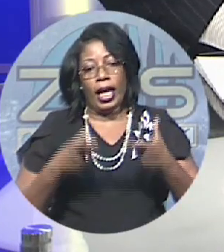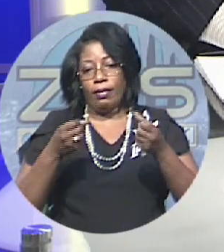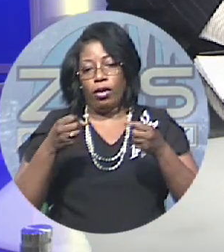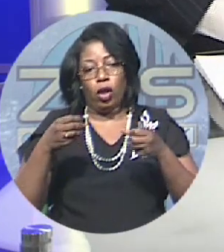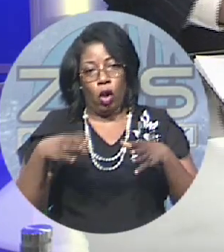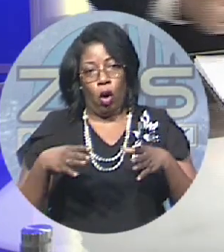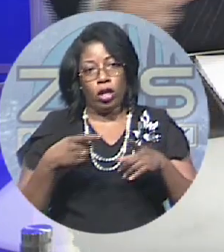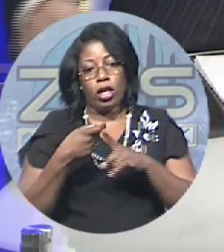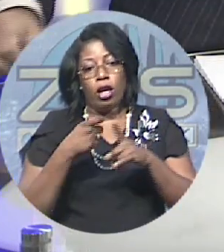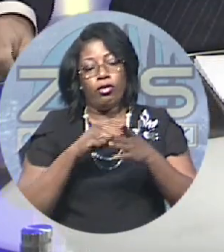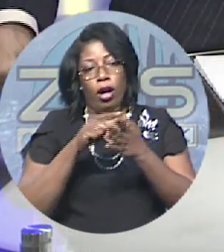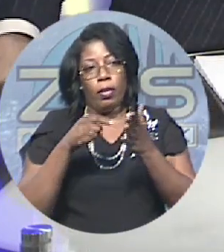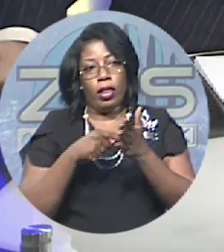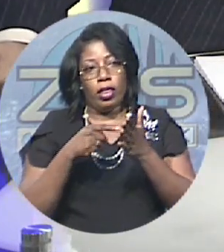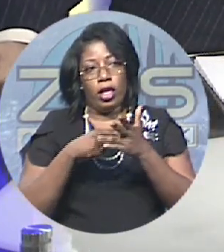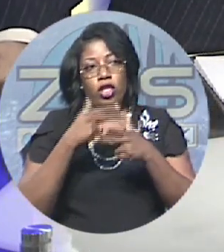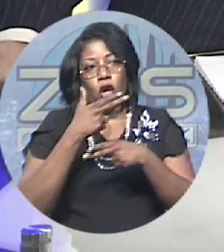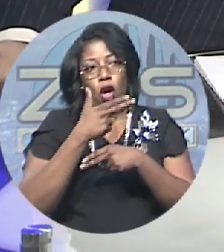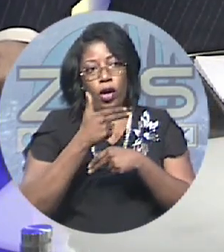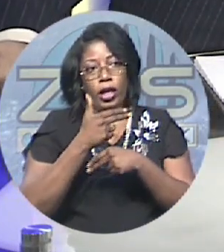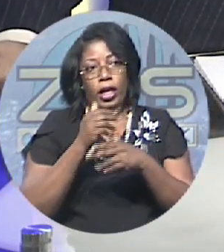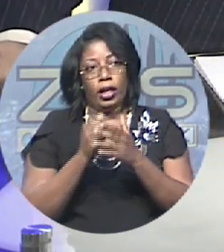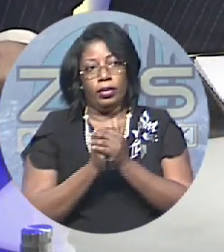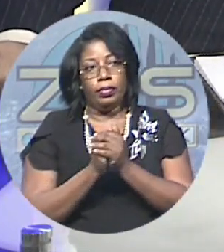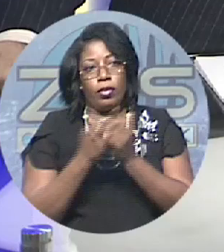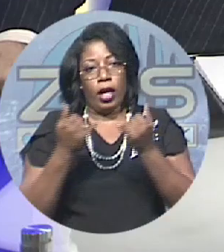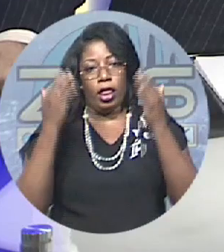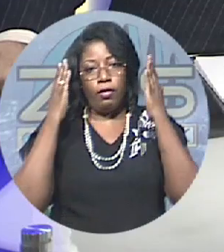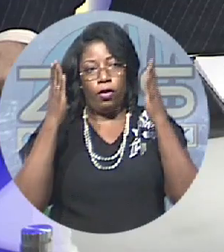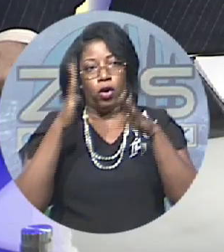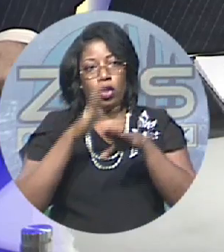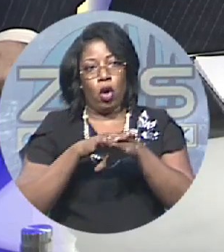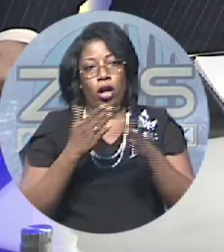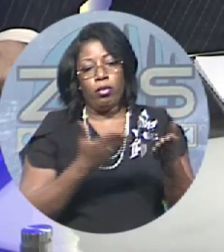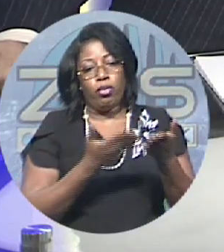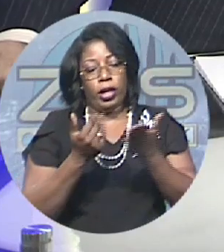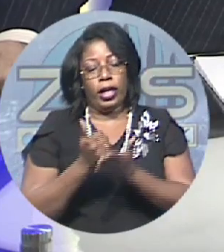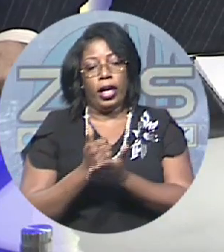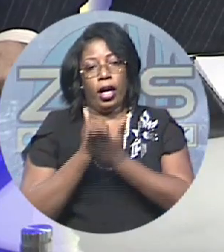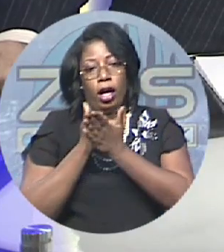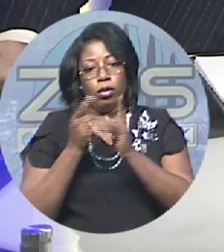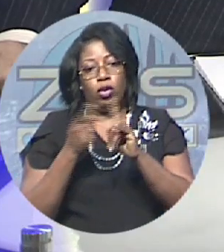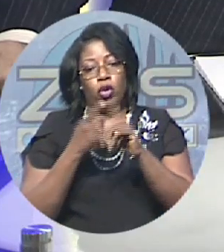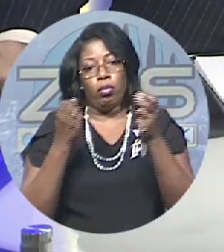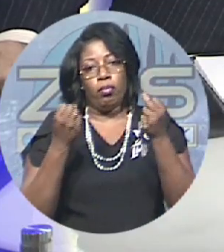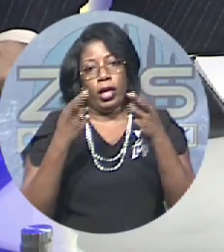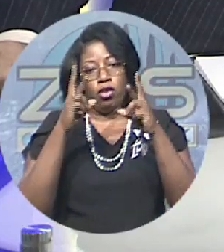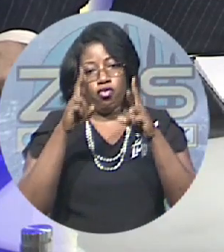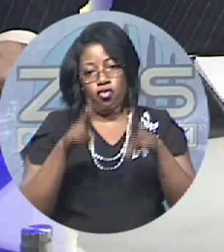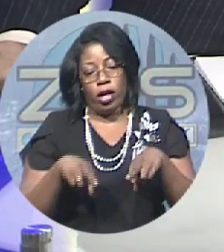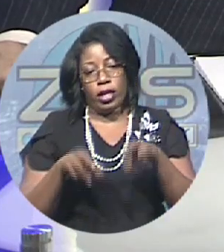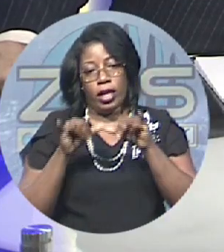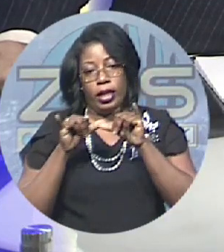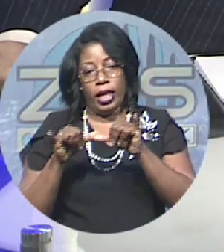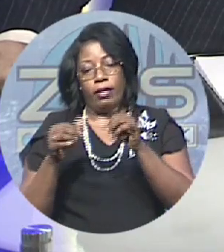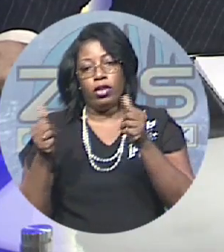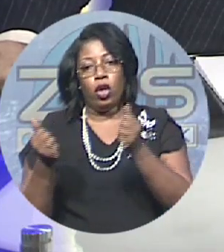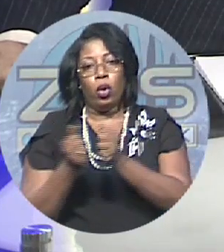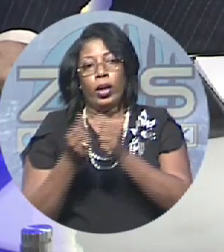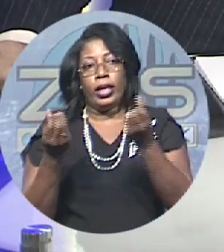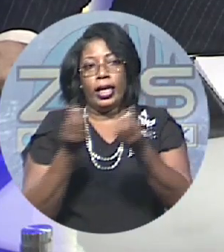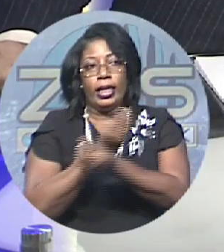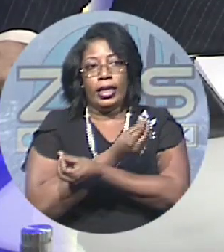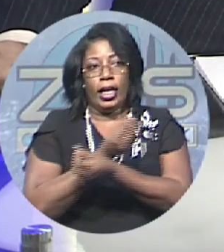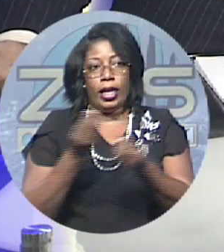this powerful hurricane due to yet, the focus is now on bringing relief to scores of residents left with nothing but